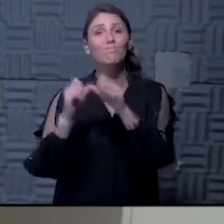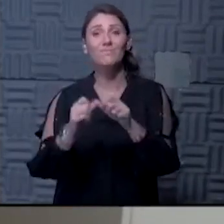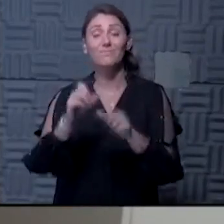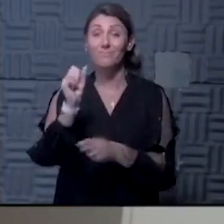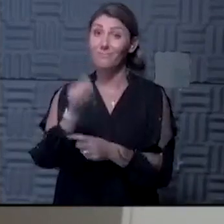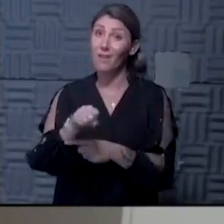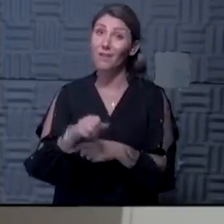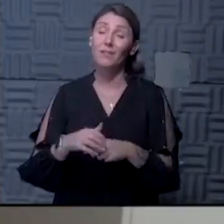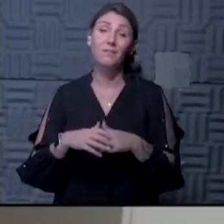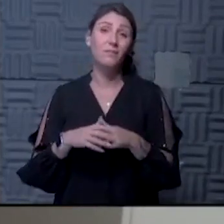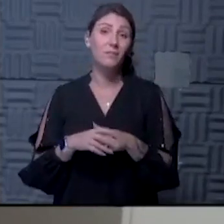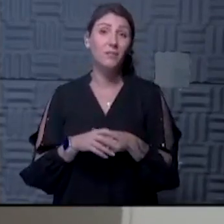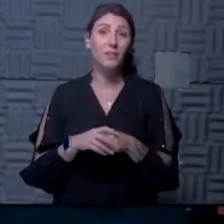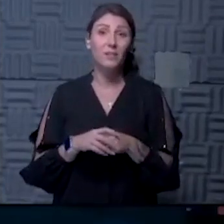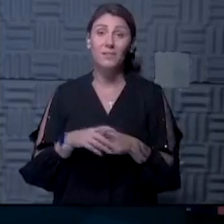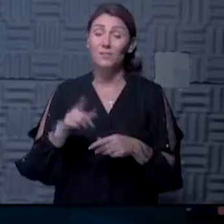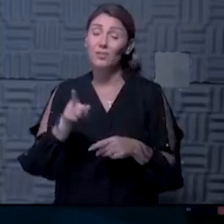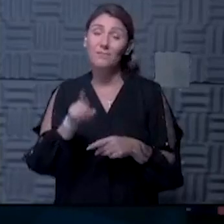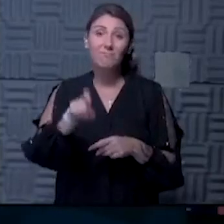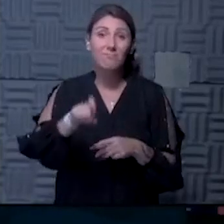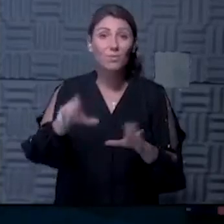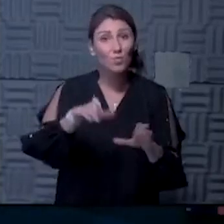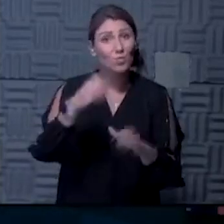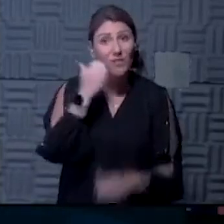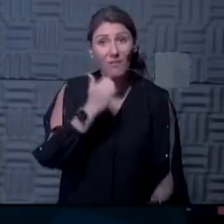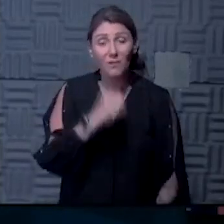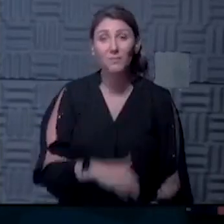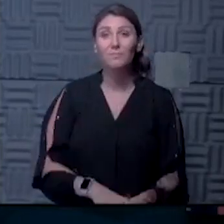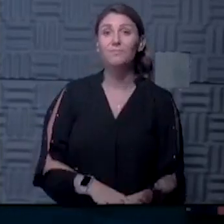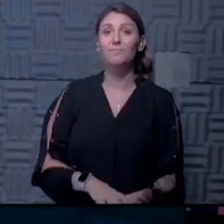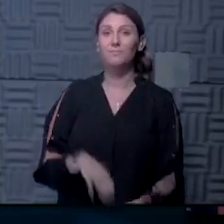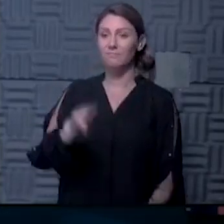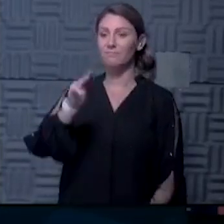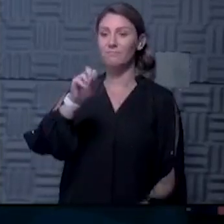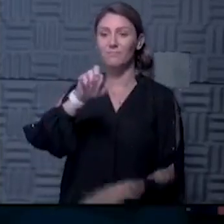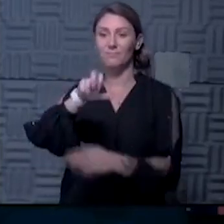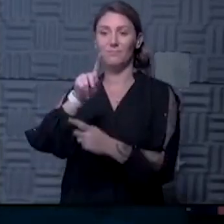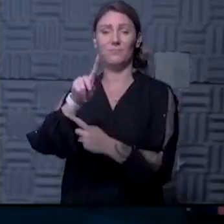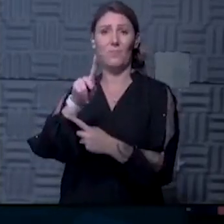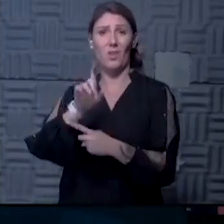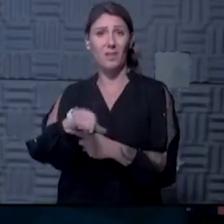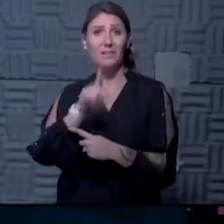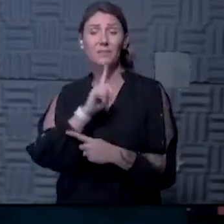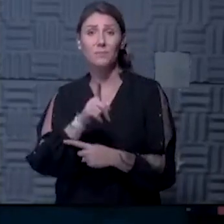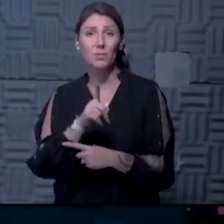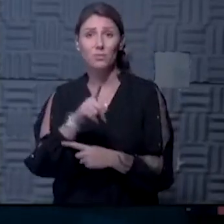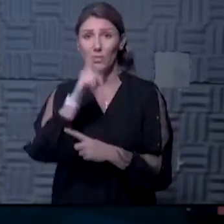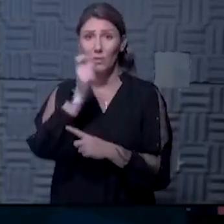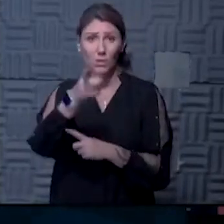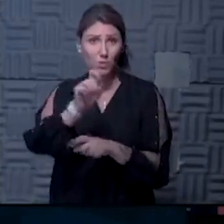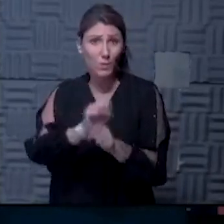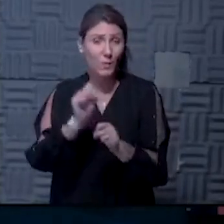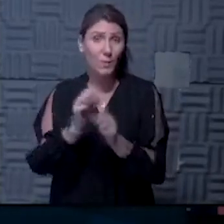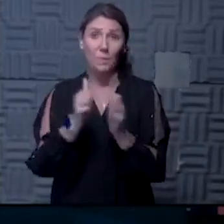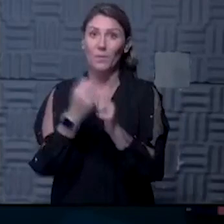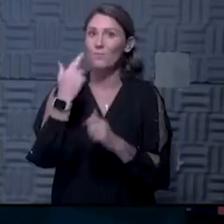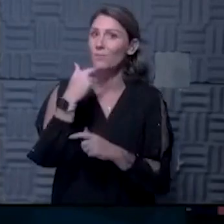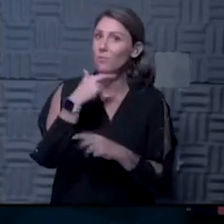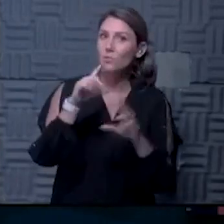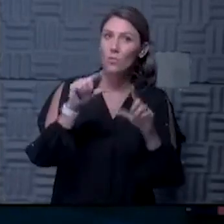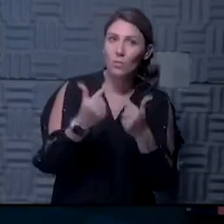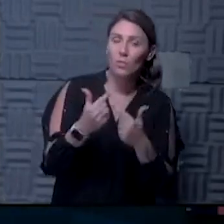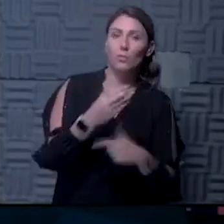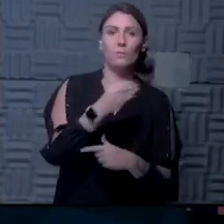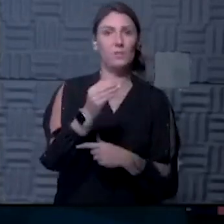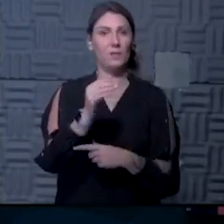Just bearing down each and every day. Mark, it's got to be true because, I mean, you got to be working with restaurant groups and people like